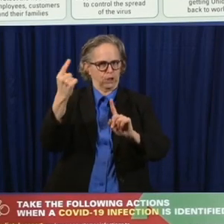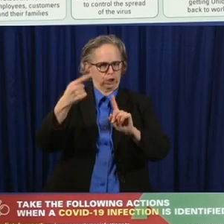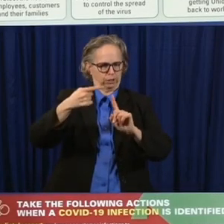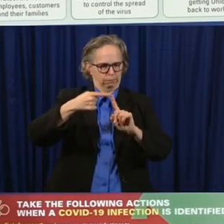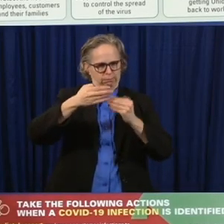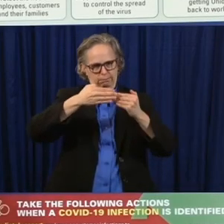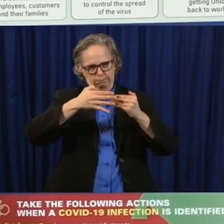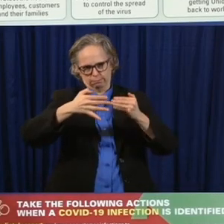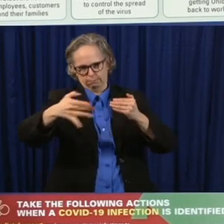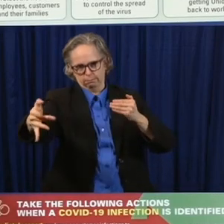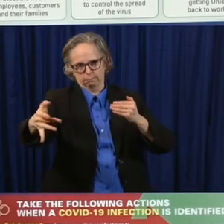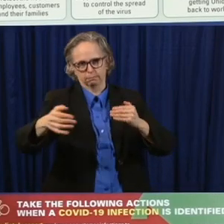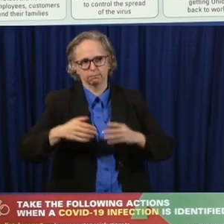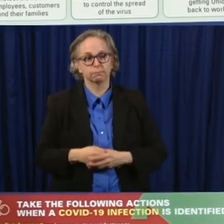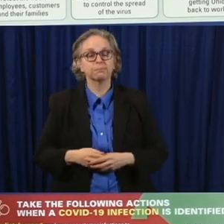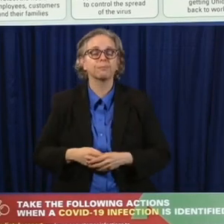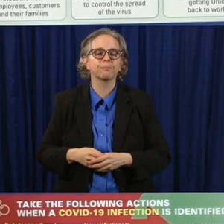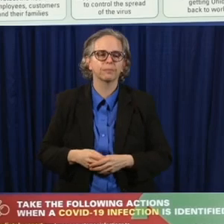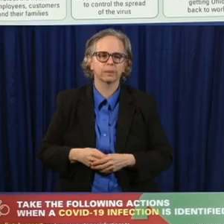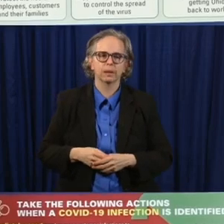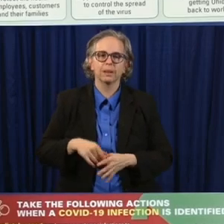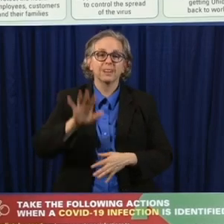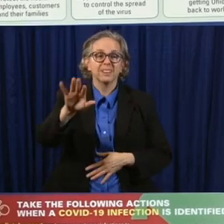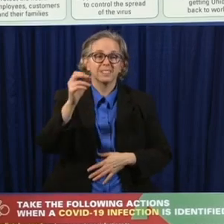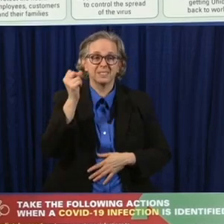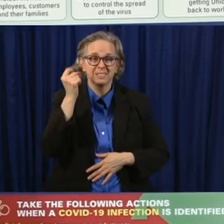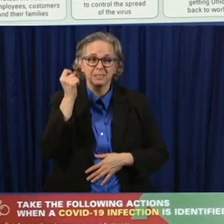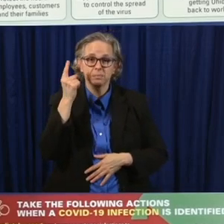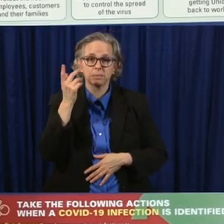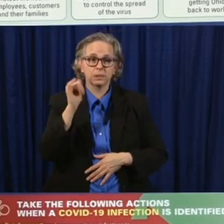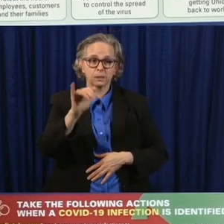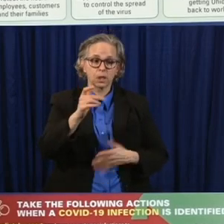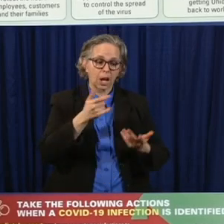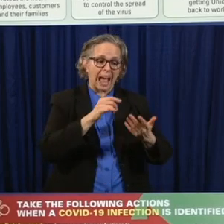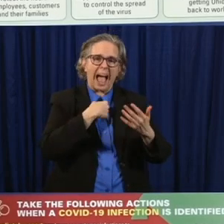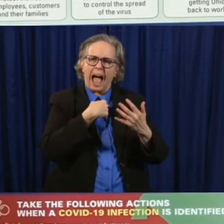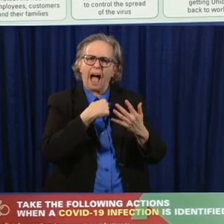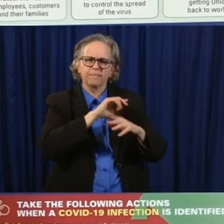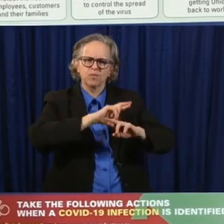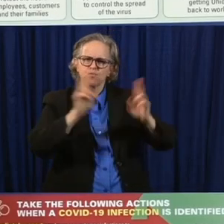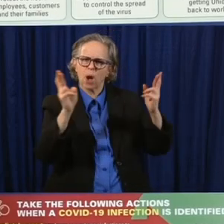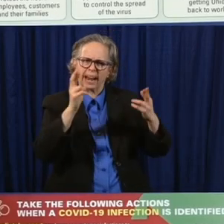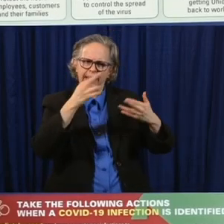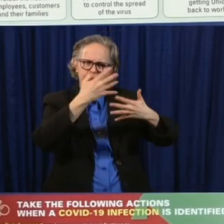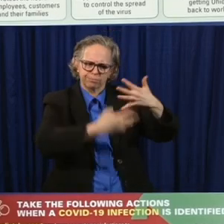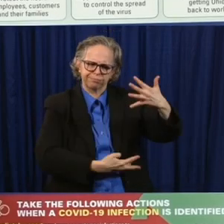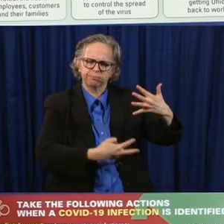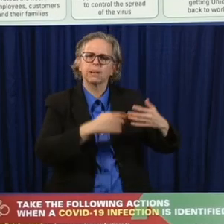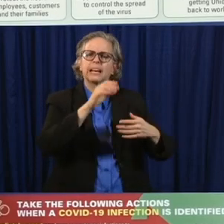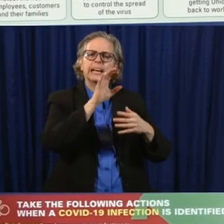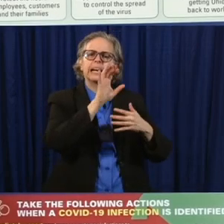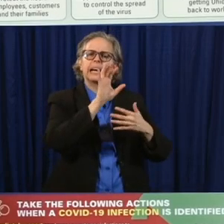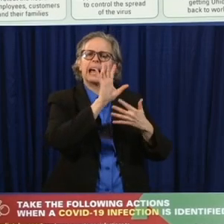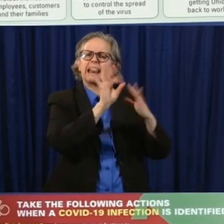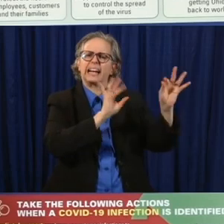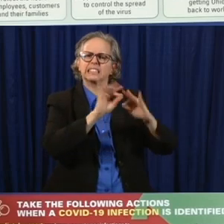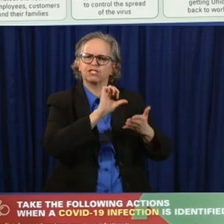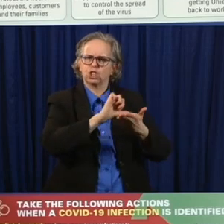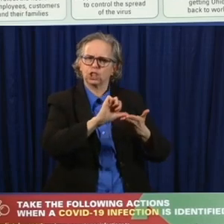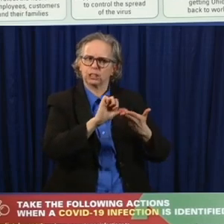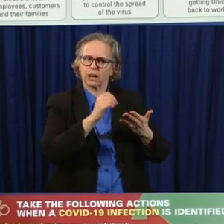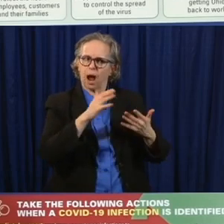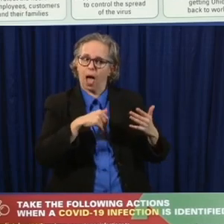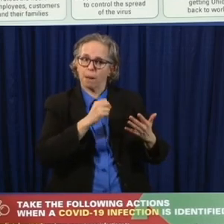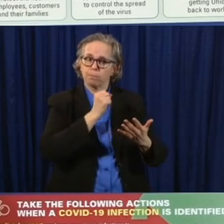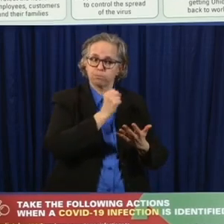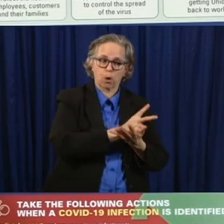some elective surgeries, and as we see how we're moving forward and the availability of PPE, we will,